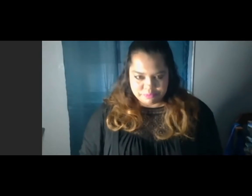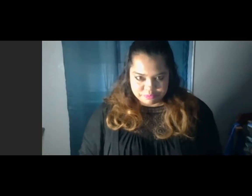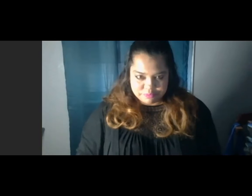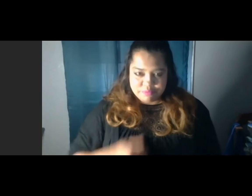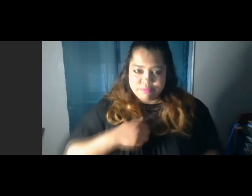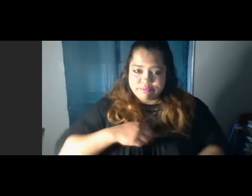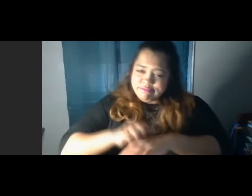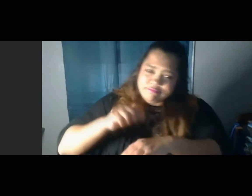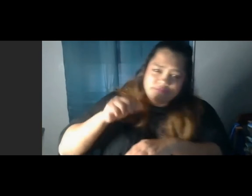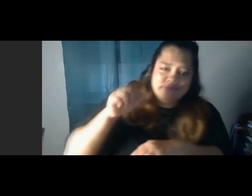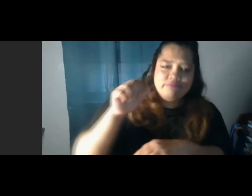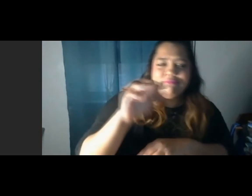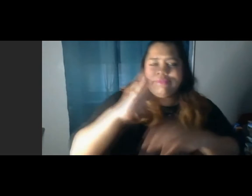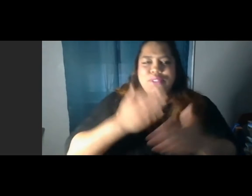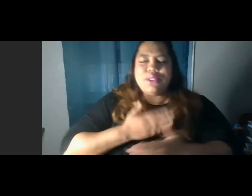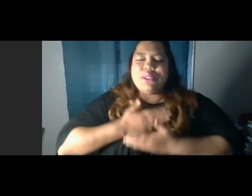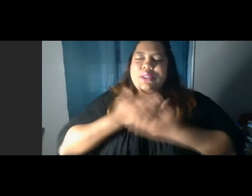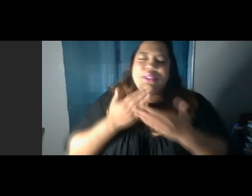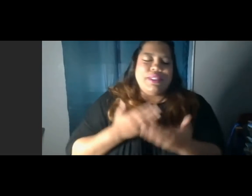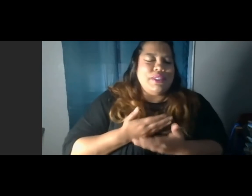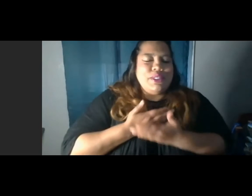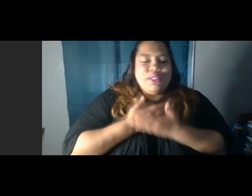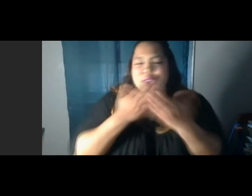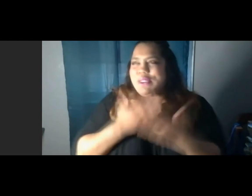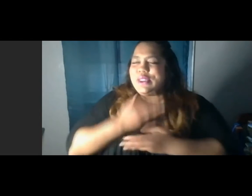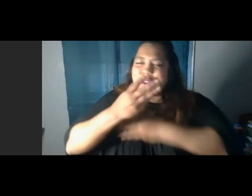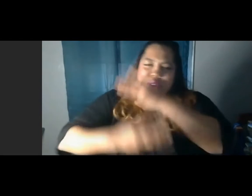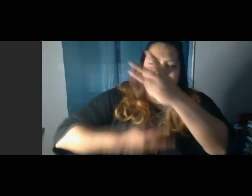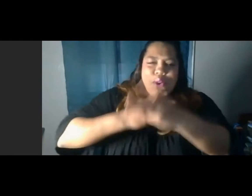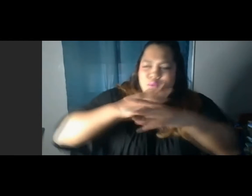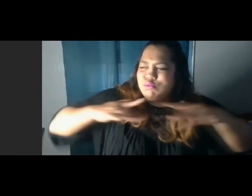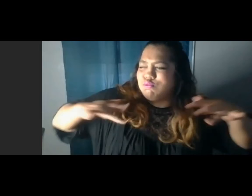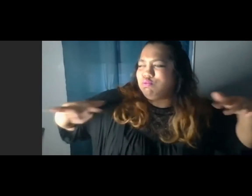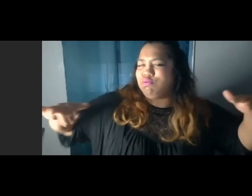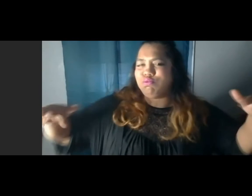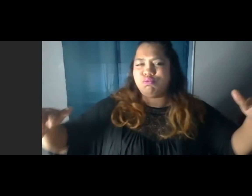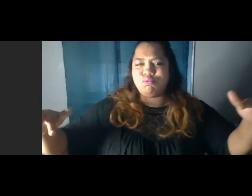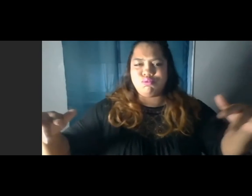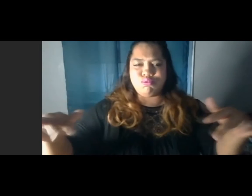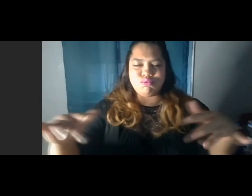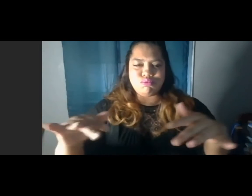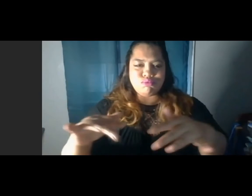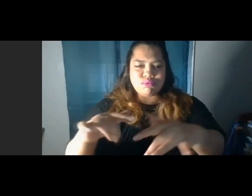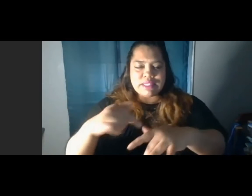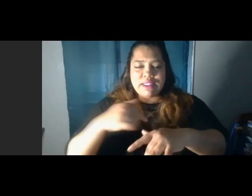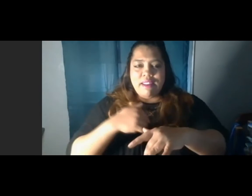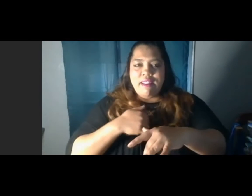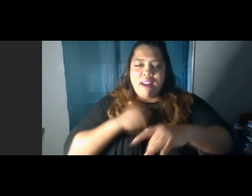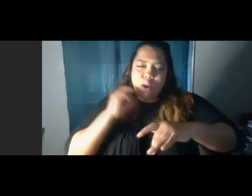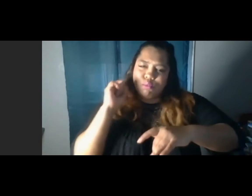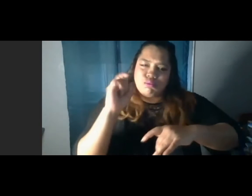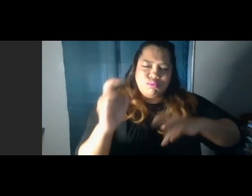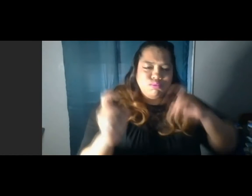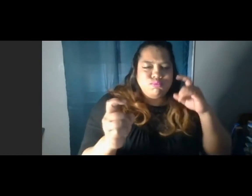I'm sending joy, joy, joy all over the world.